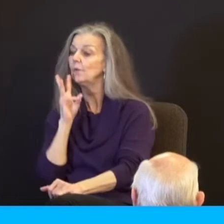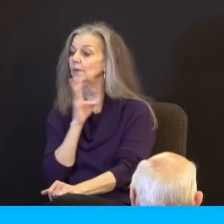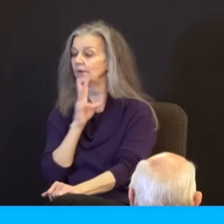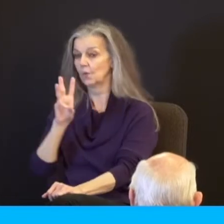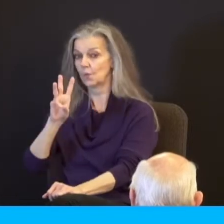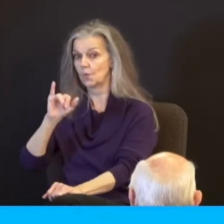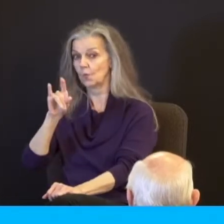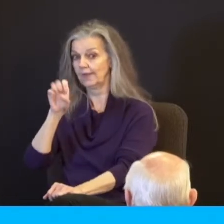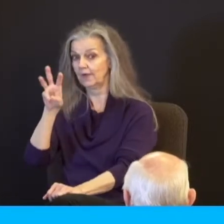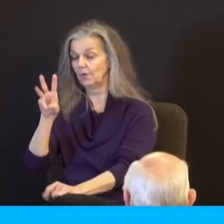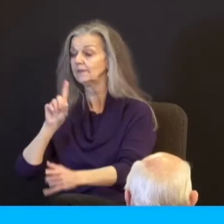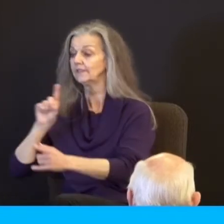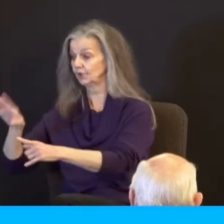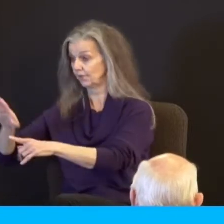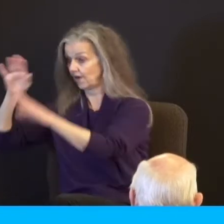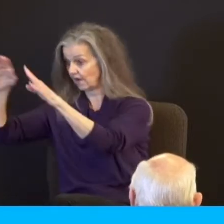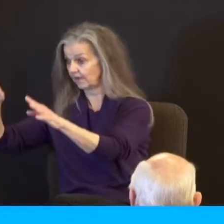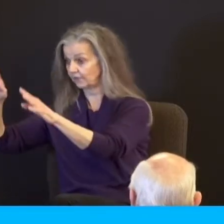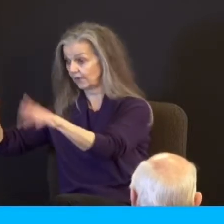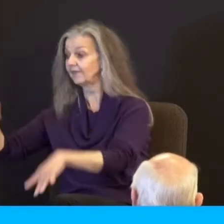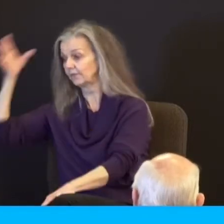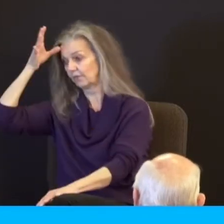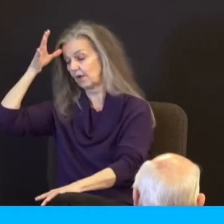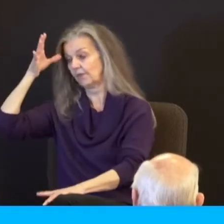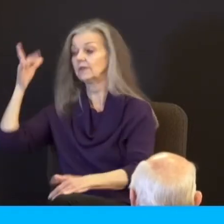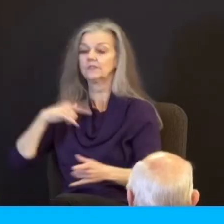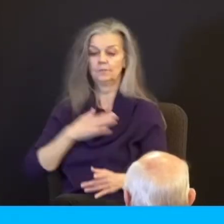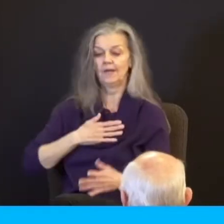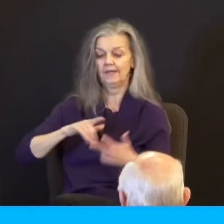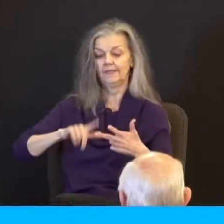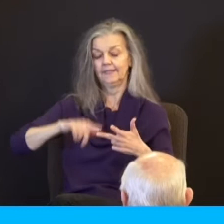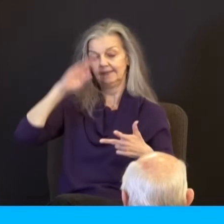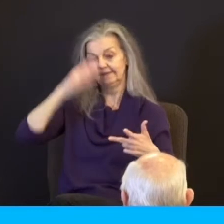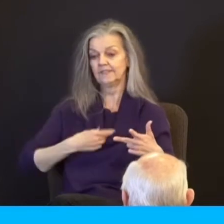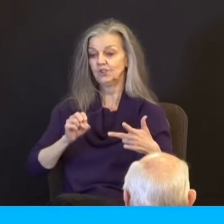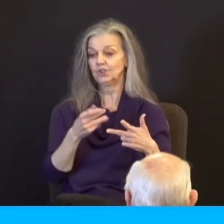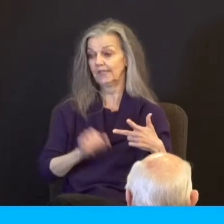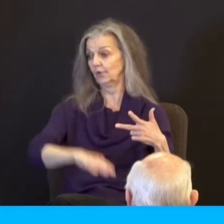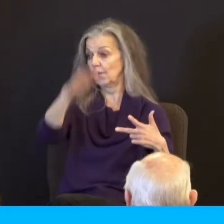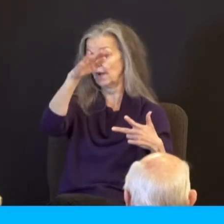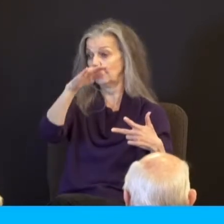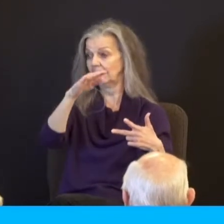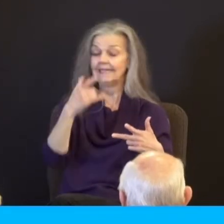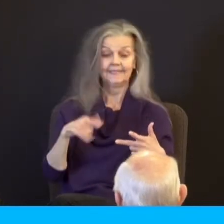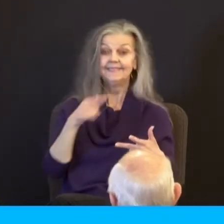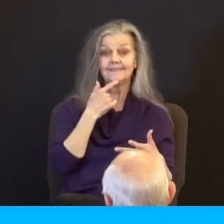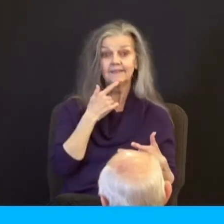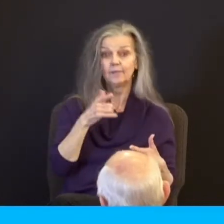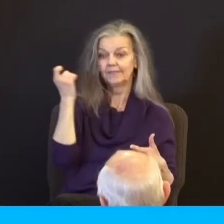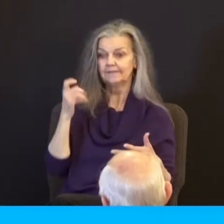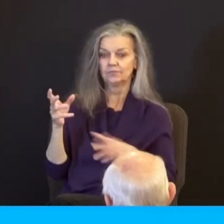house, till Shelah my son be grown. For he said, the idea privately to himself, lest peradventure he mooth or die